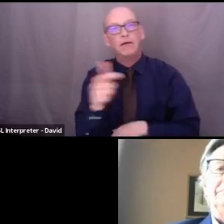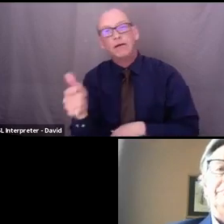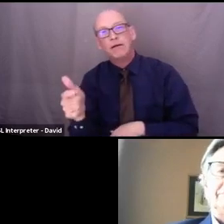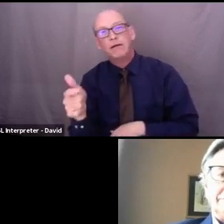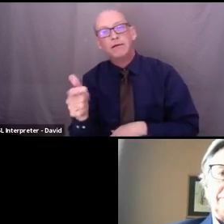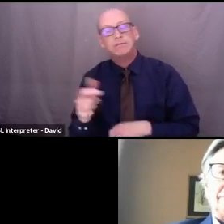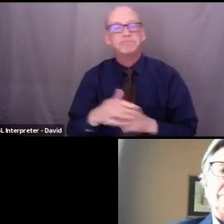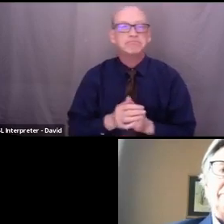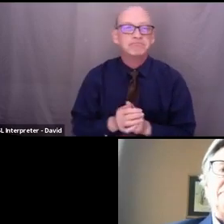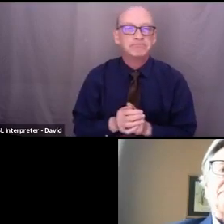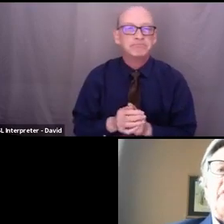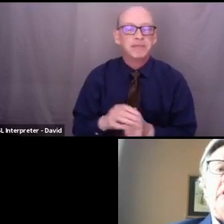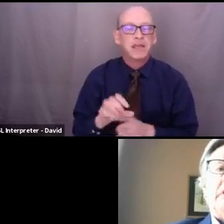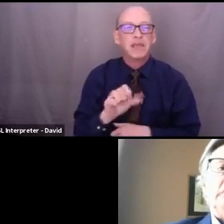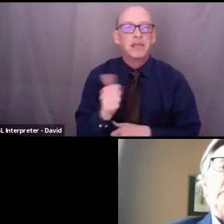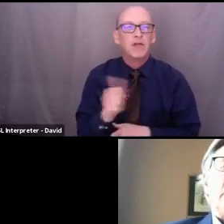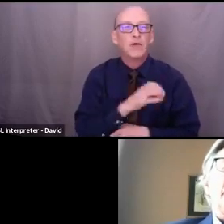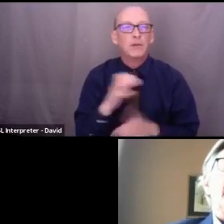colleagues now.